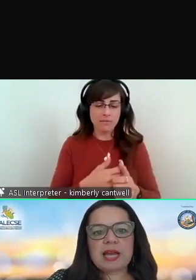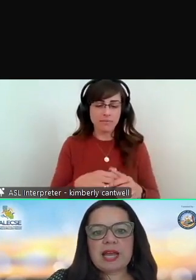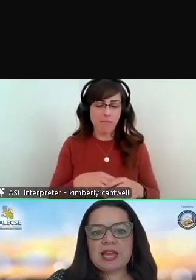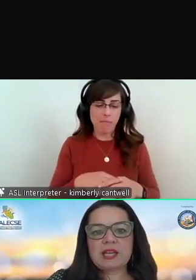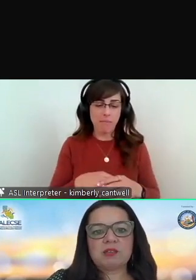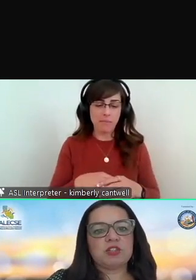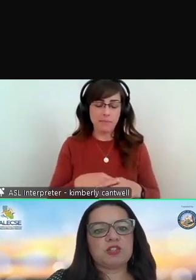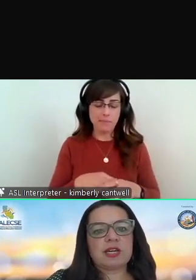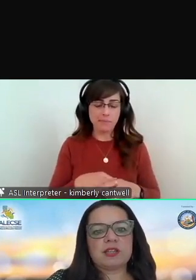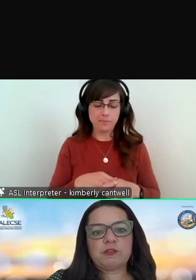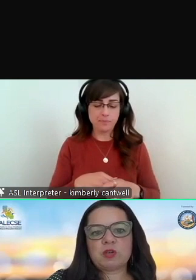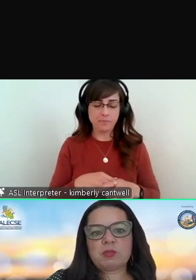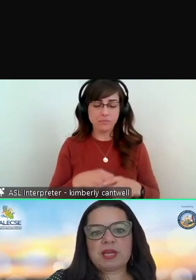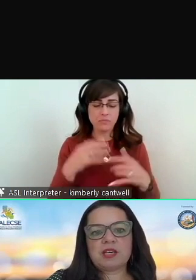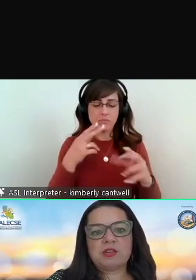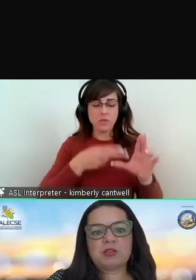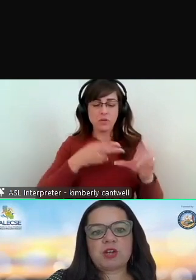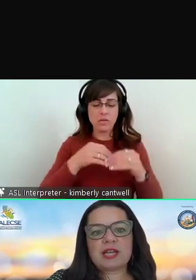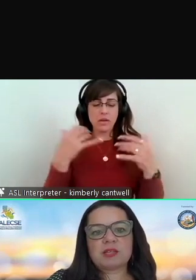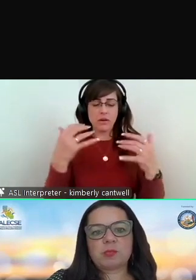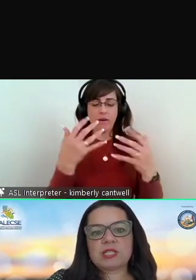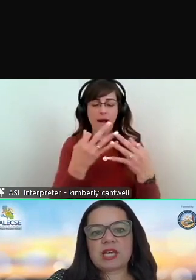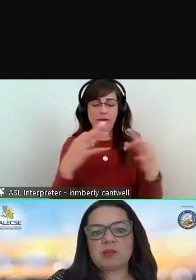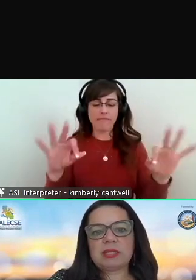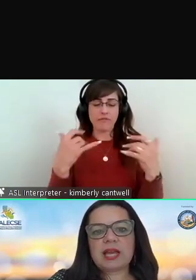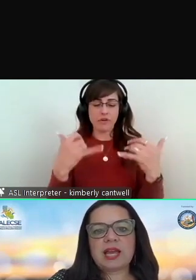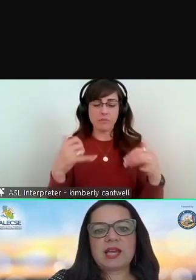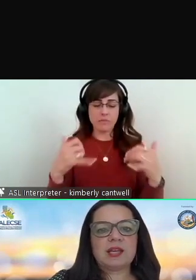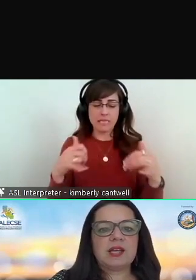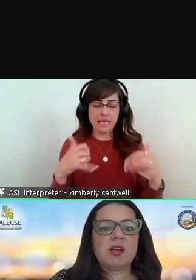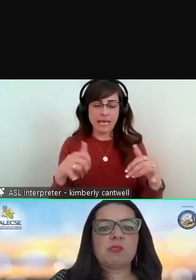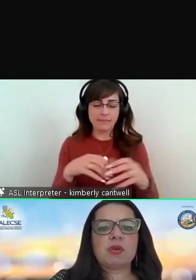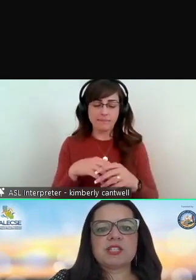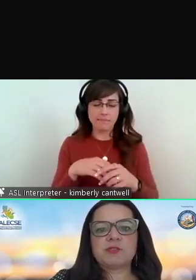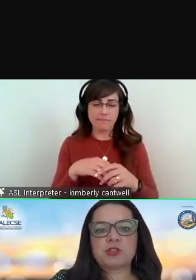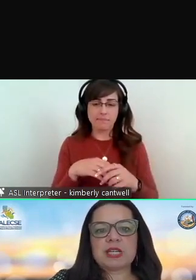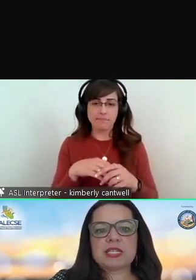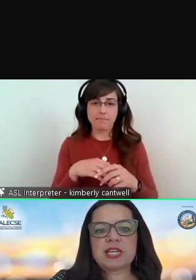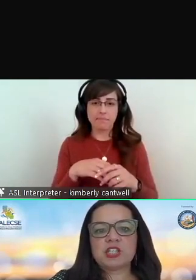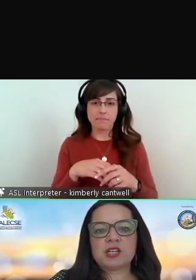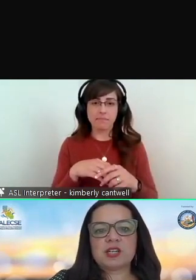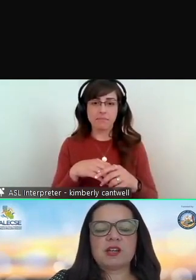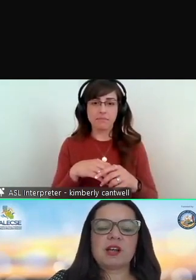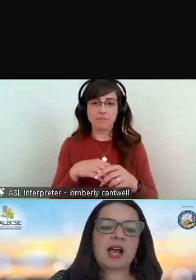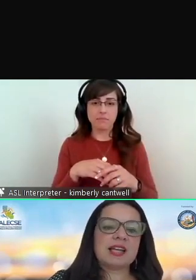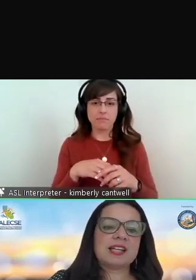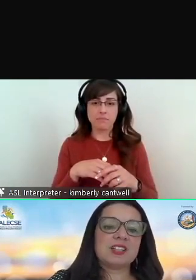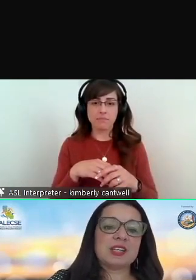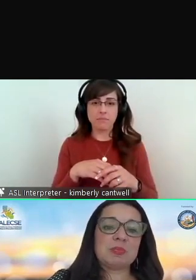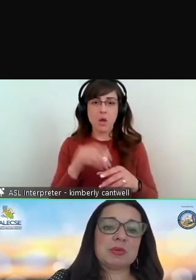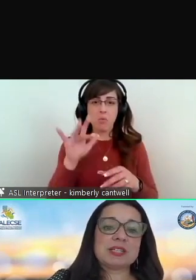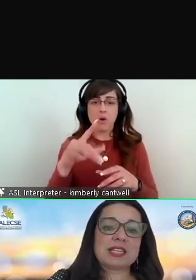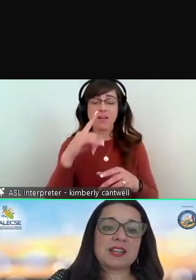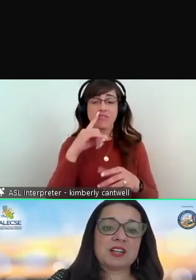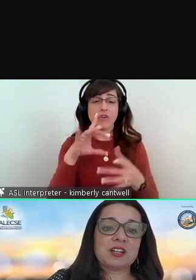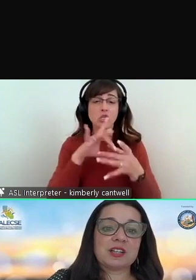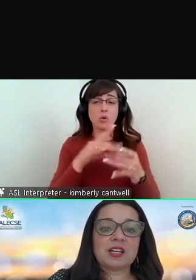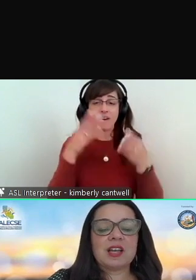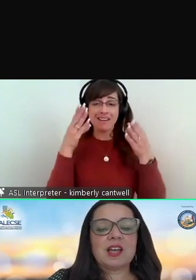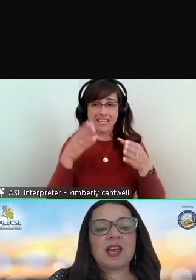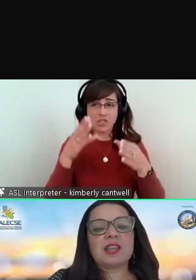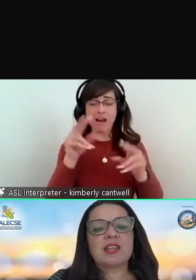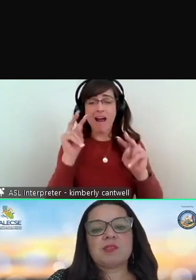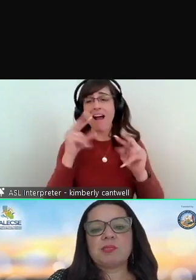free play, you join in the free play, you try some pretend play, press for joint attention. I like to look at a book